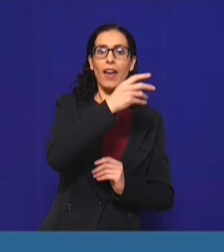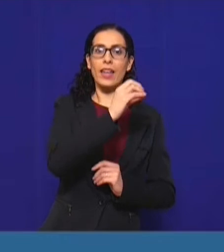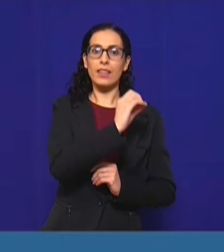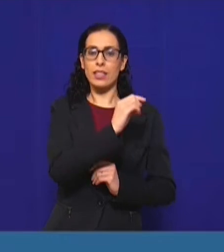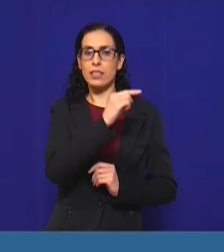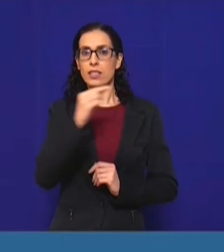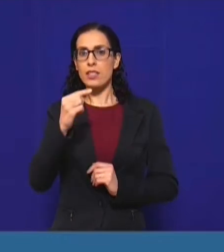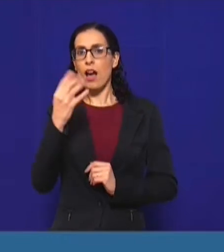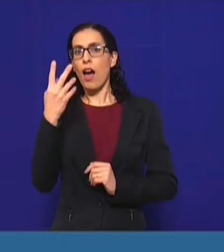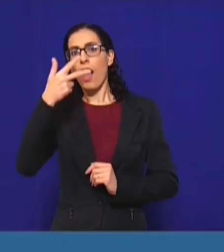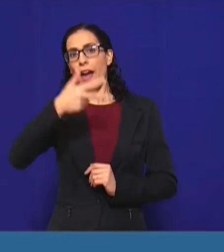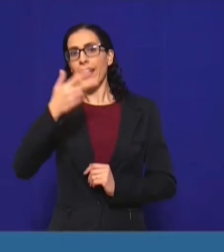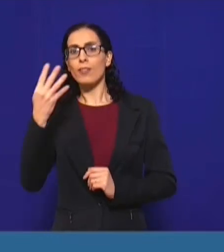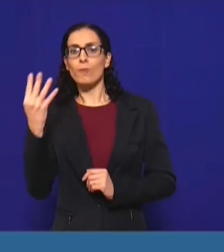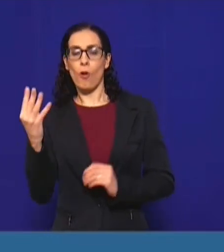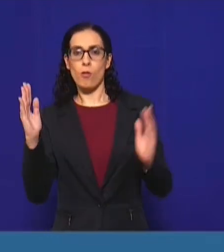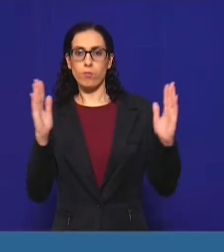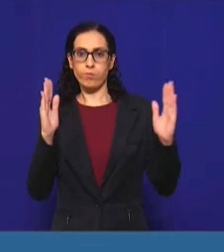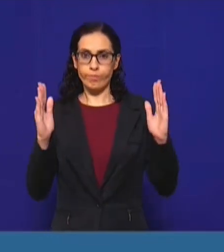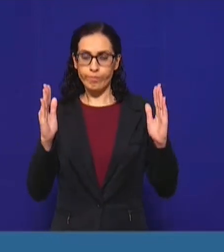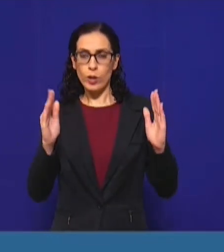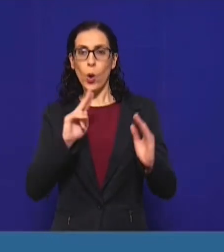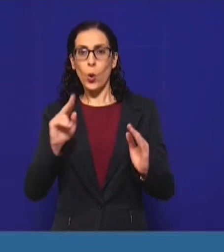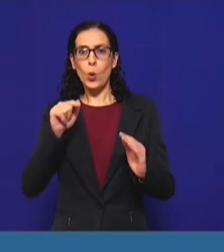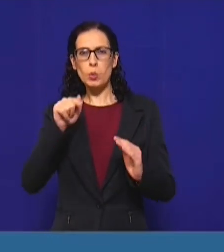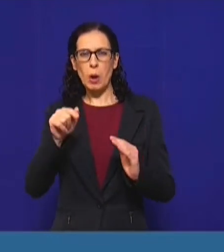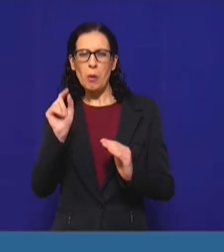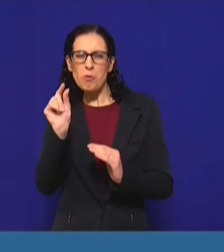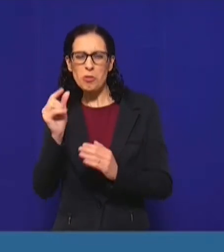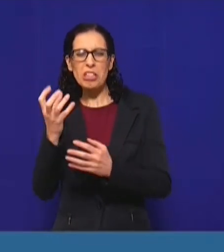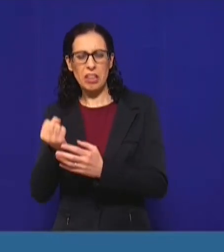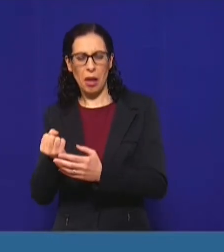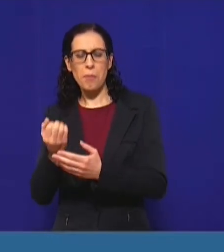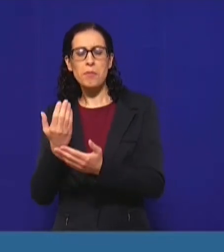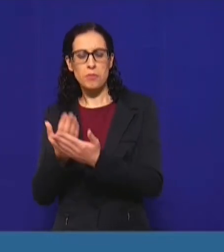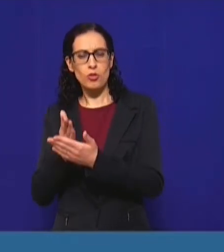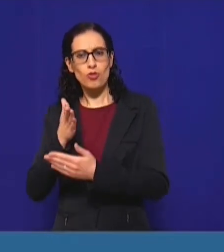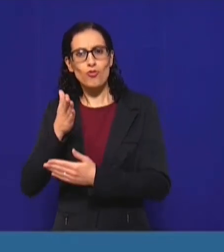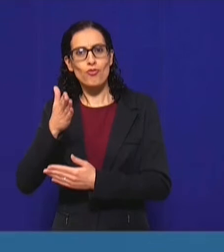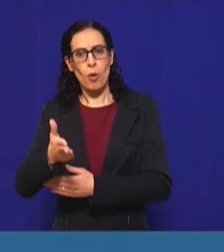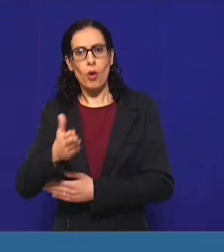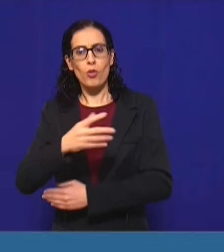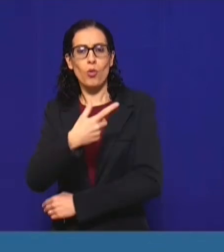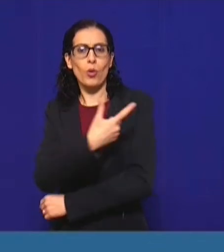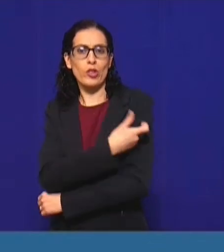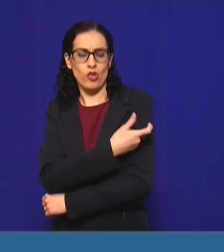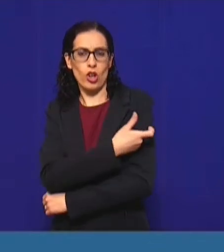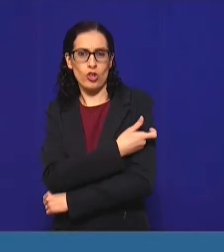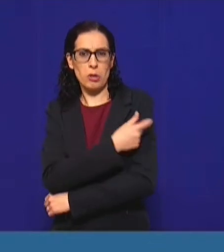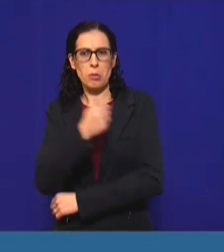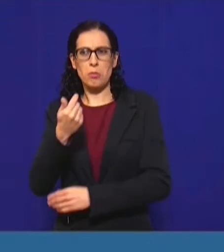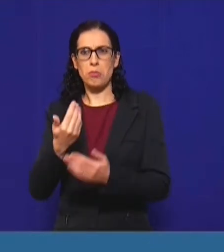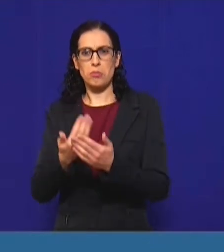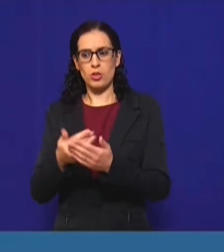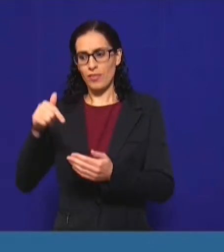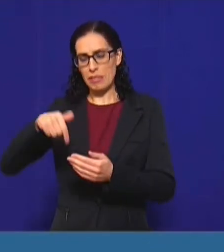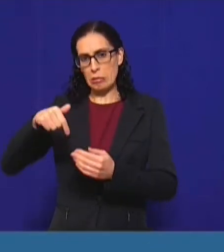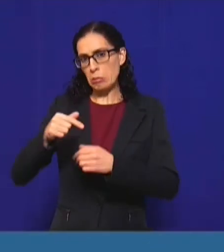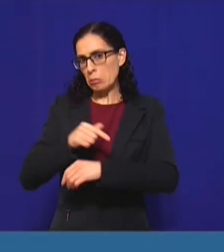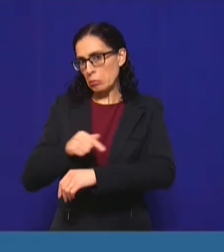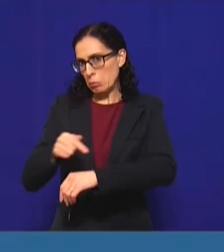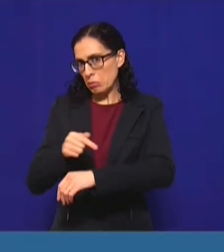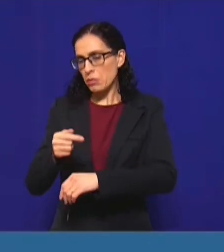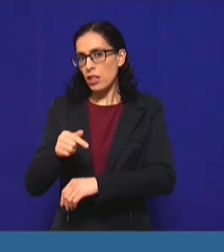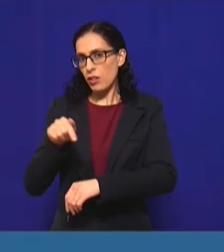u 84 sena u dawn baqa' biss l-aħħar ftit li issa f'dawn l-aħħar ġranet ħajirċievu wkoll littra